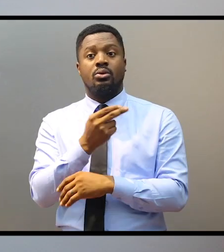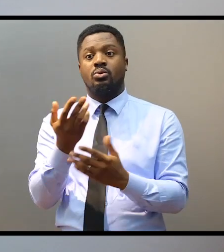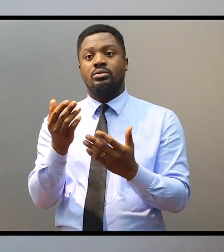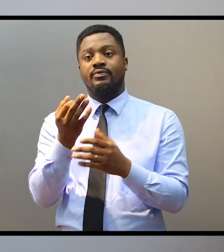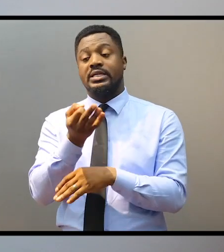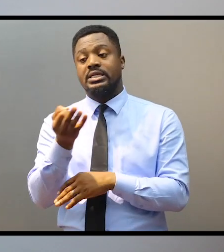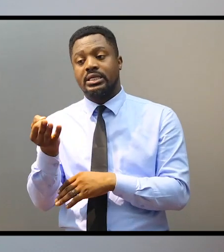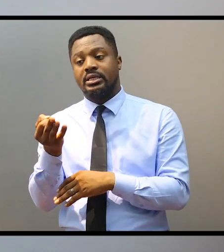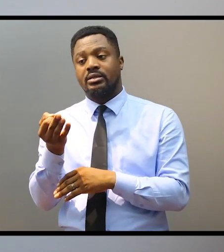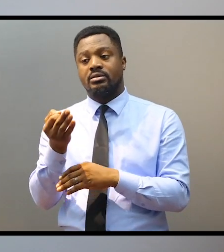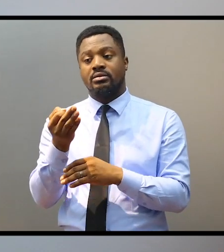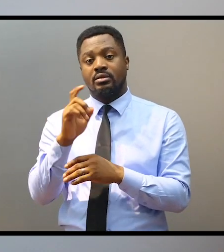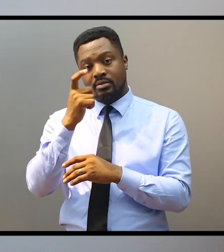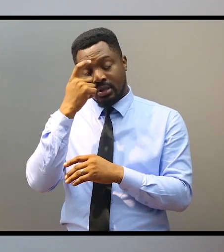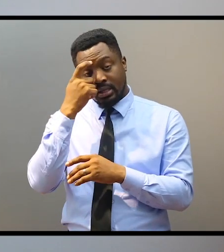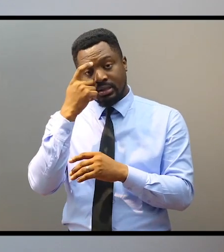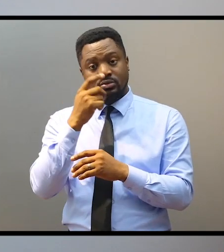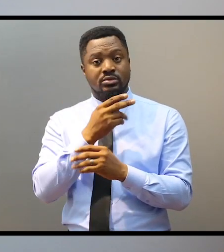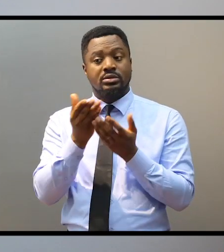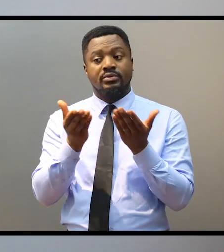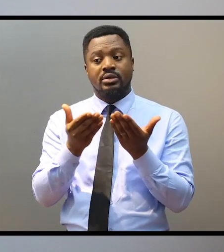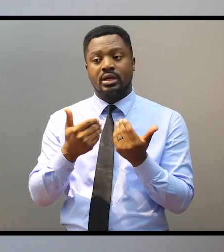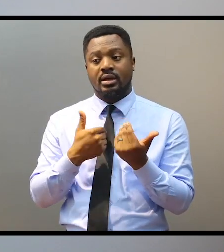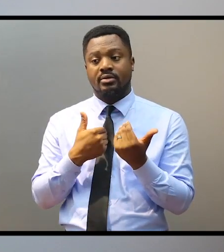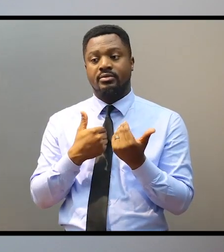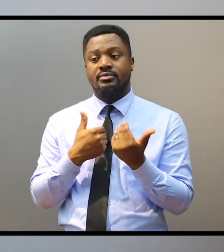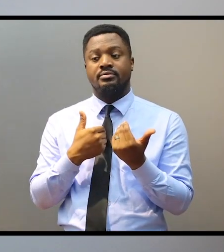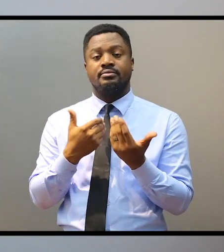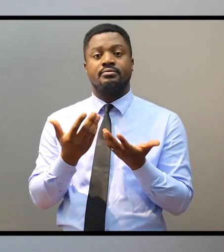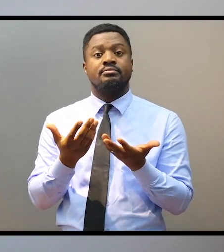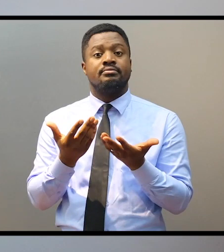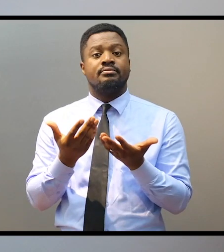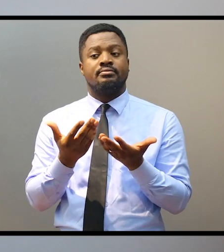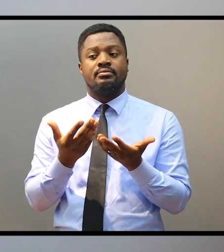hospitals and facilities that render mental health support services have